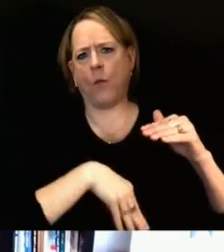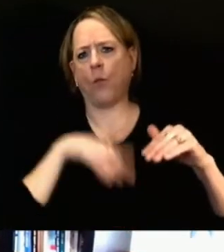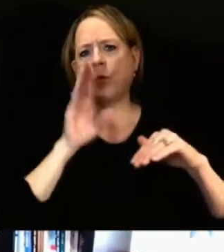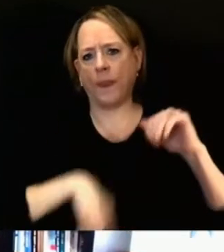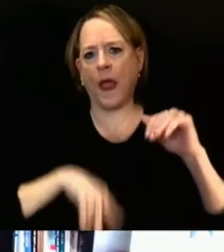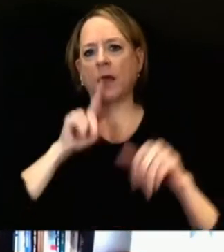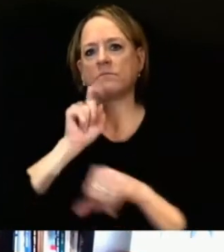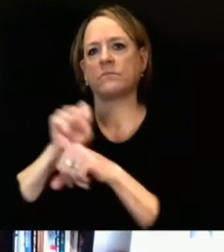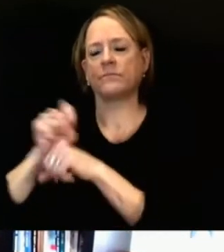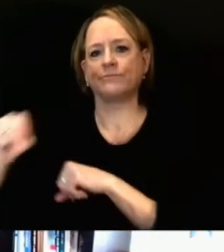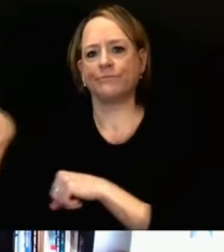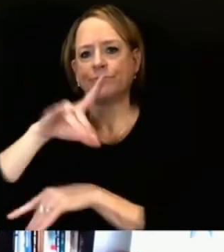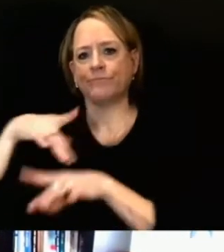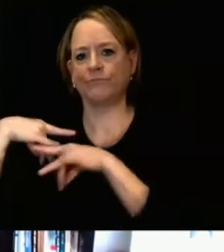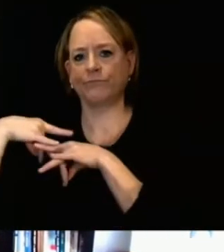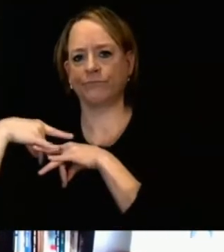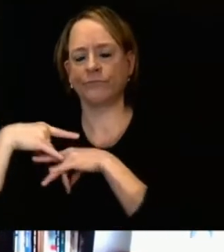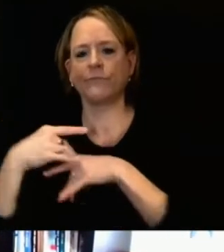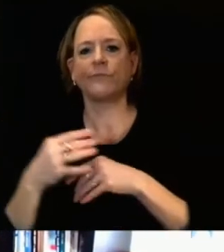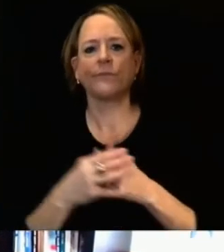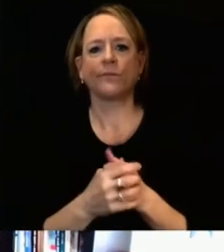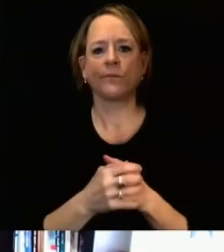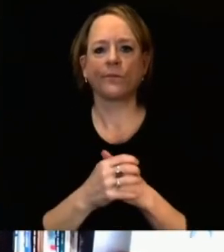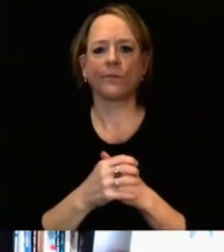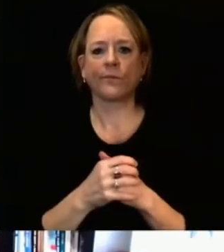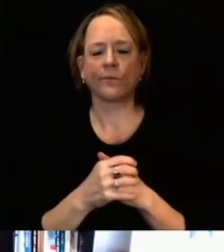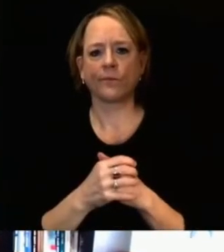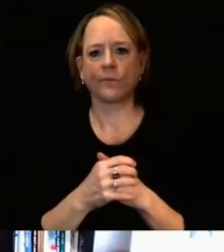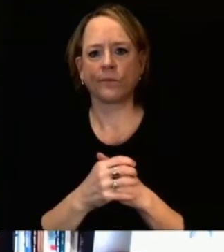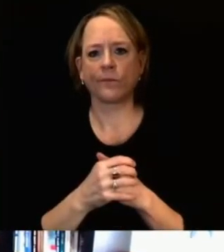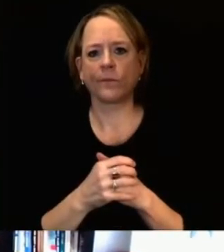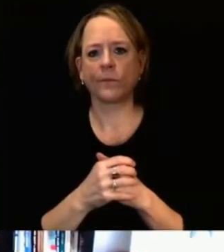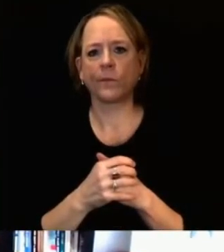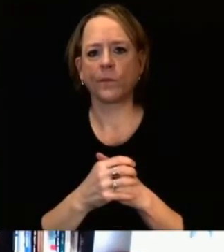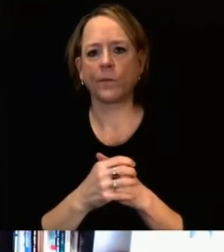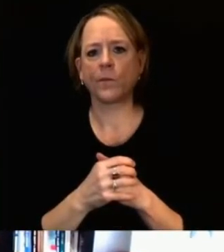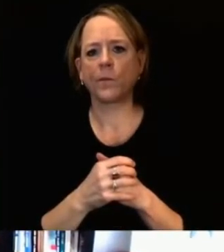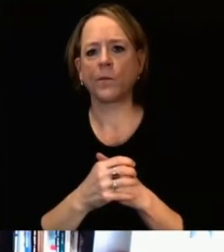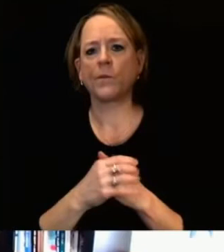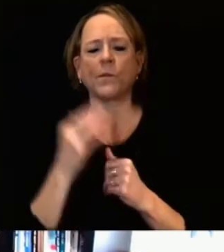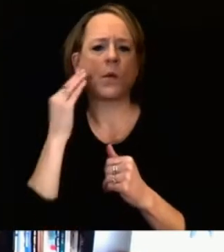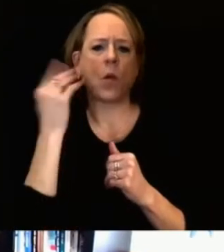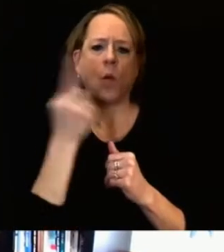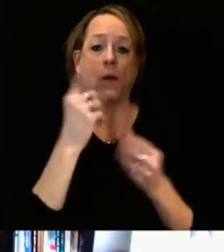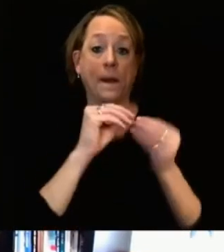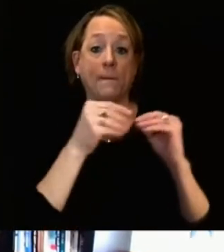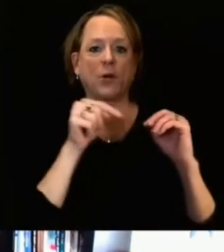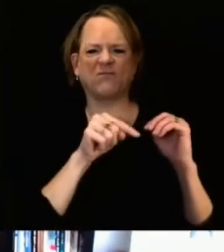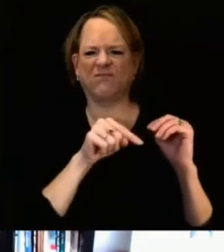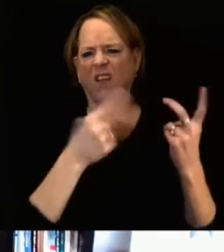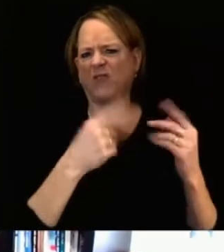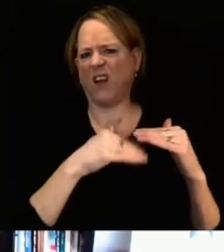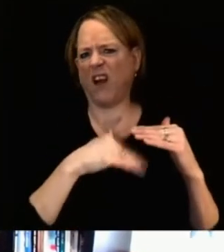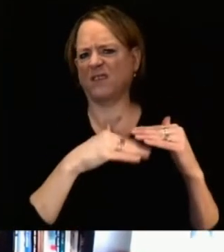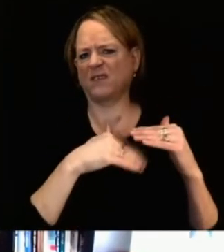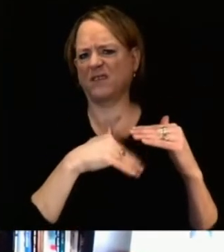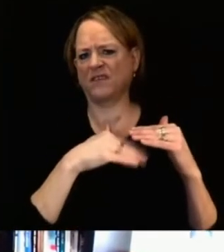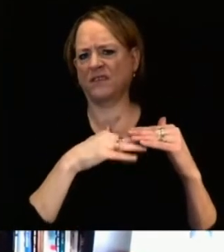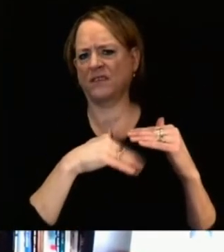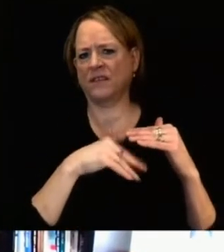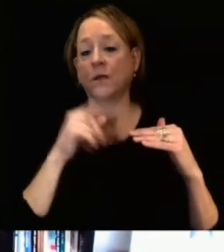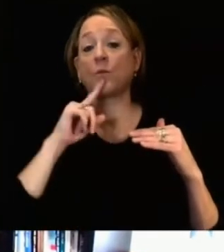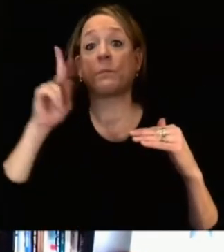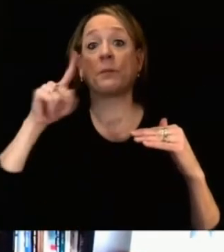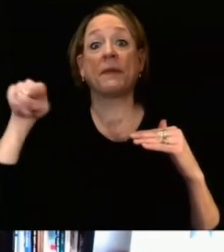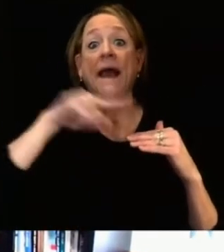an undercounting of the cases that are happening in Wisconsin. But I think it's important just to emphasize